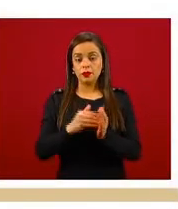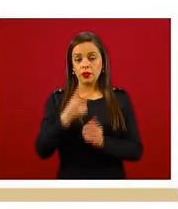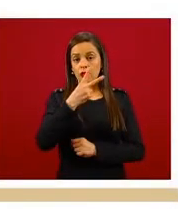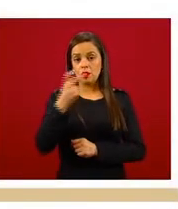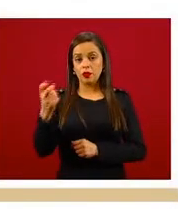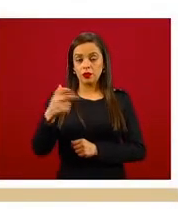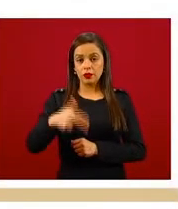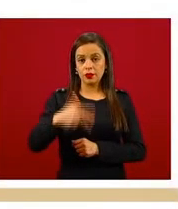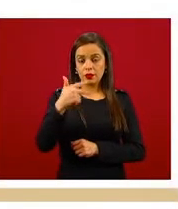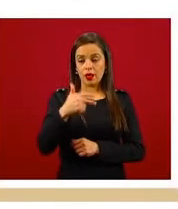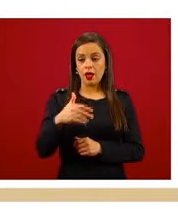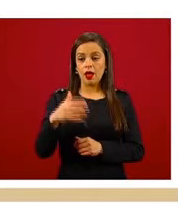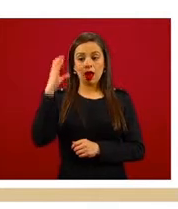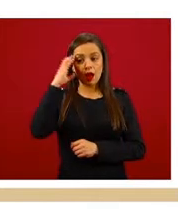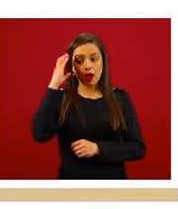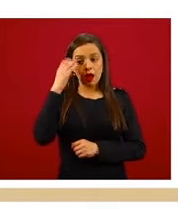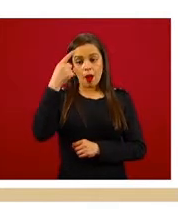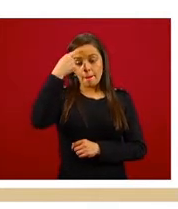the